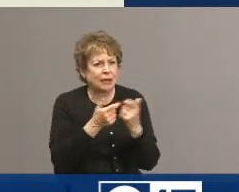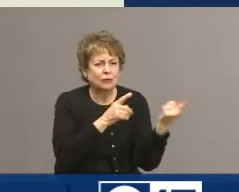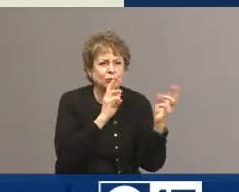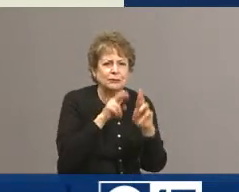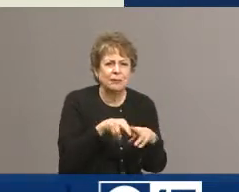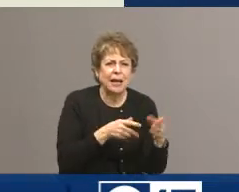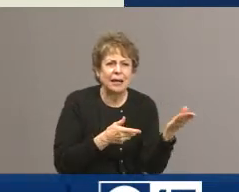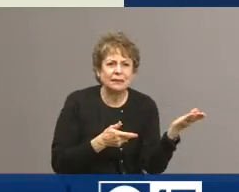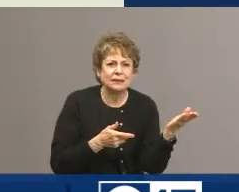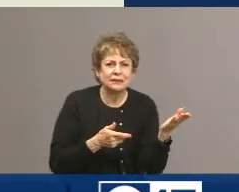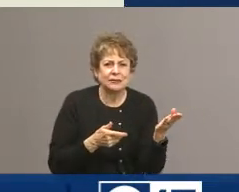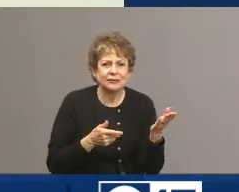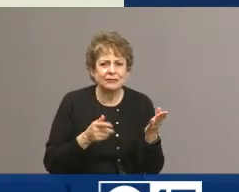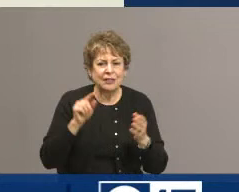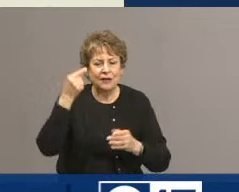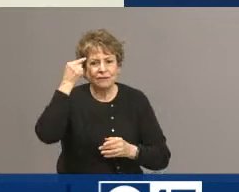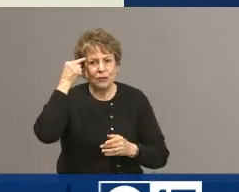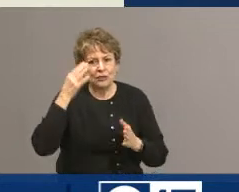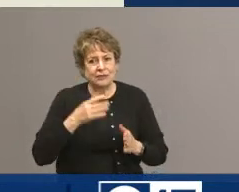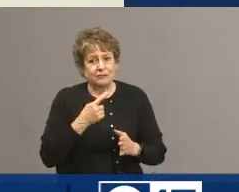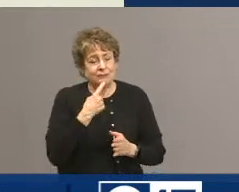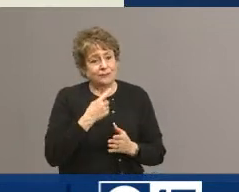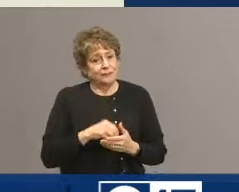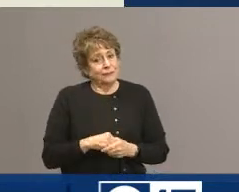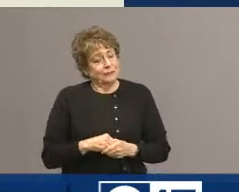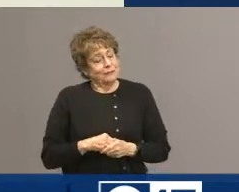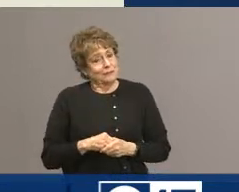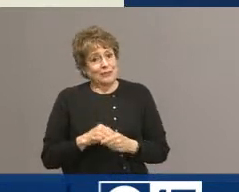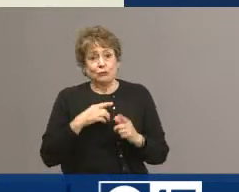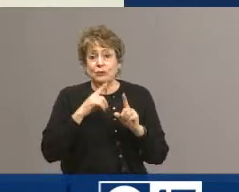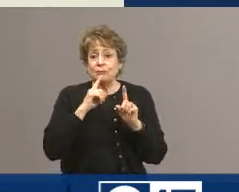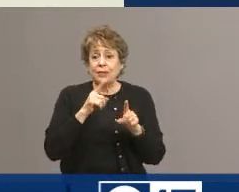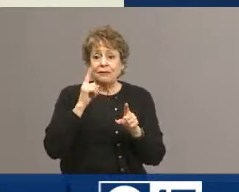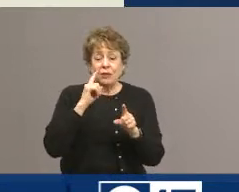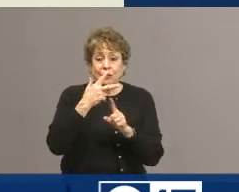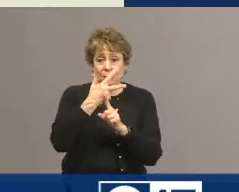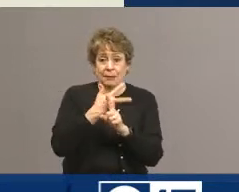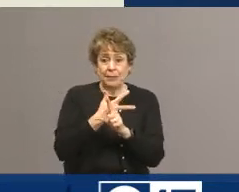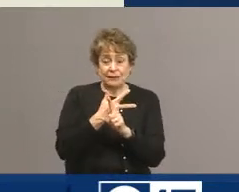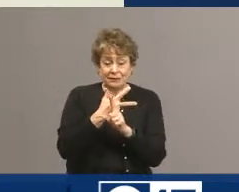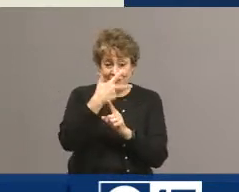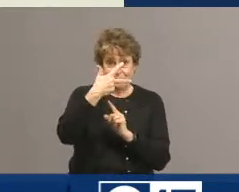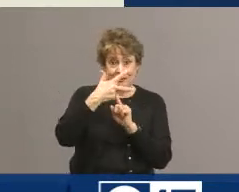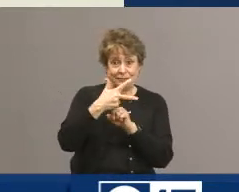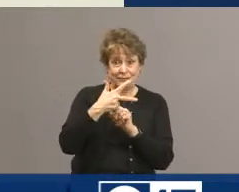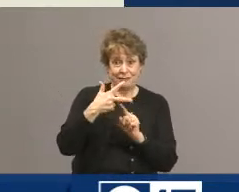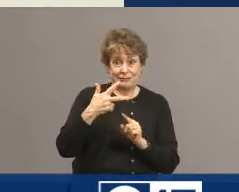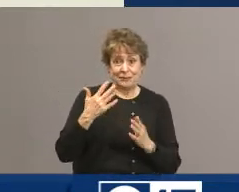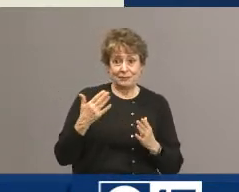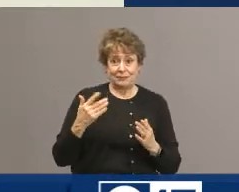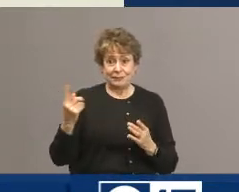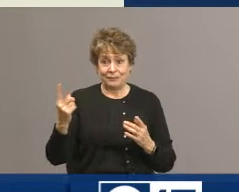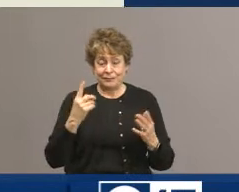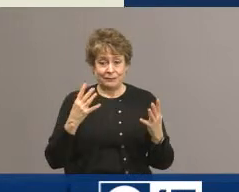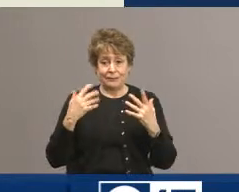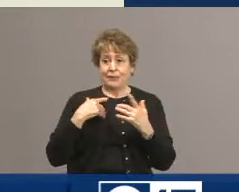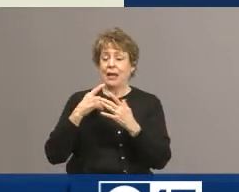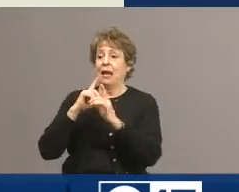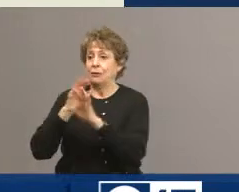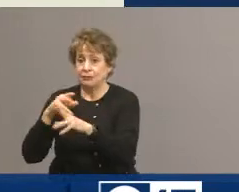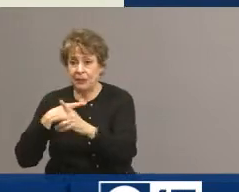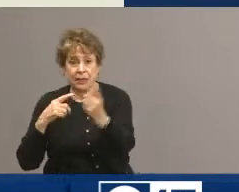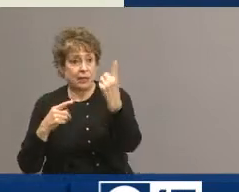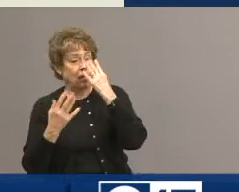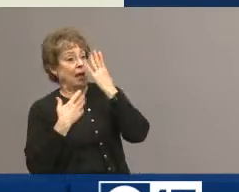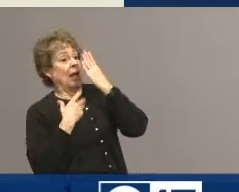always hopeful that something like this is going to pass, but it is in front of us, and it's time for Arizona to